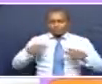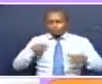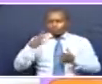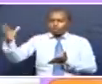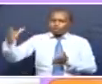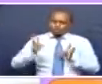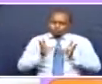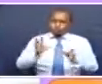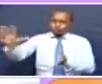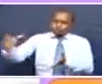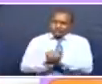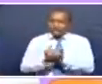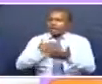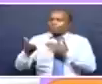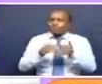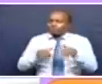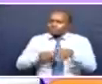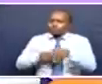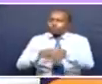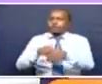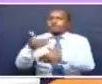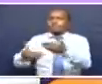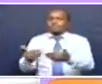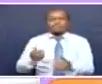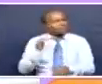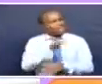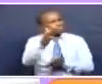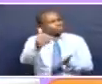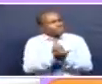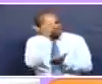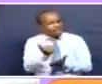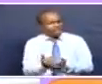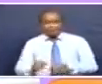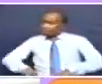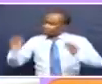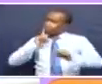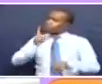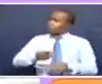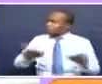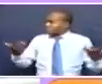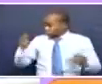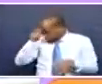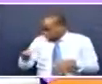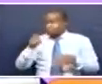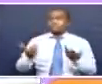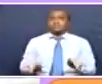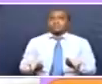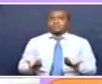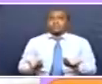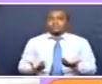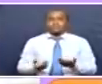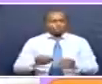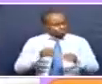following due process. And I asked them, why did you hire them? Because right. They say, when the boss speaks, the boss is right. And I say, how was it put in